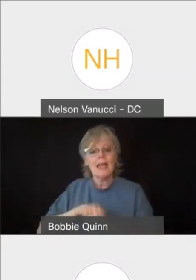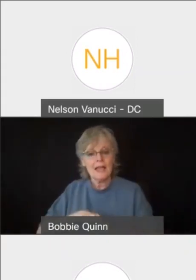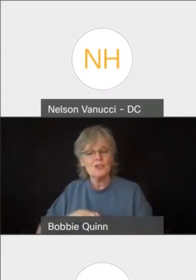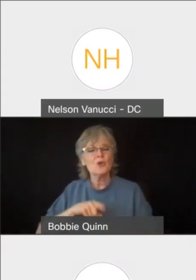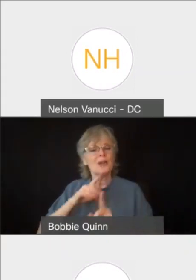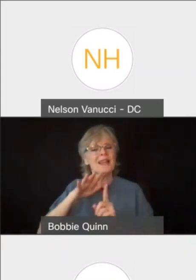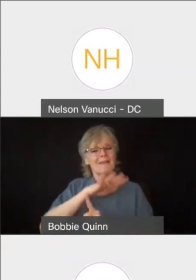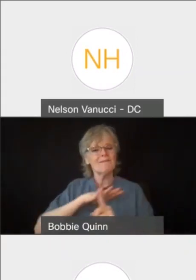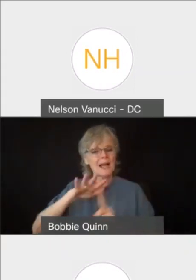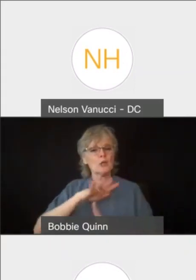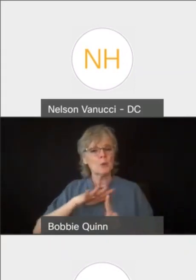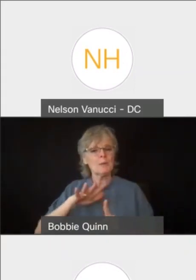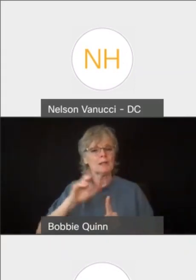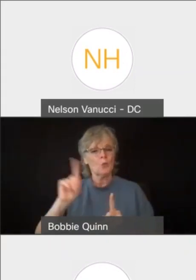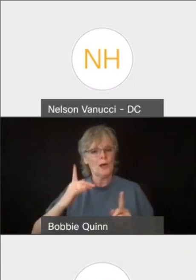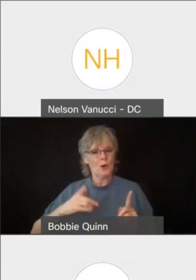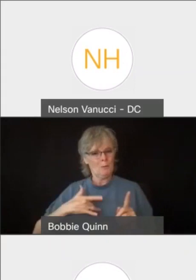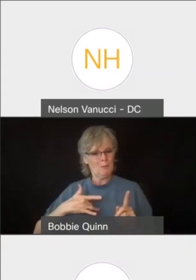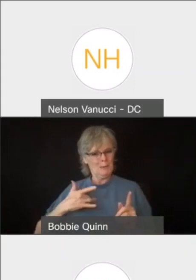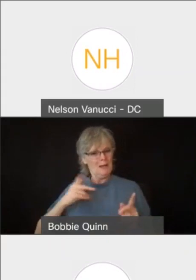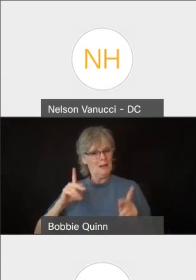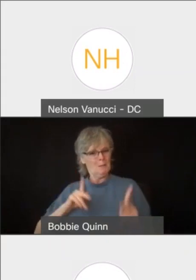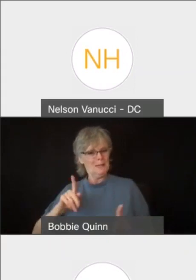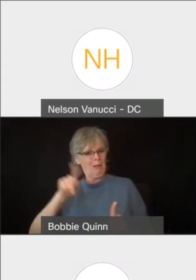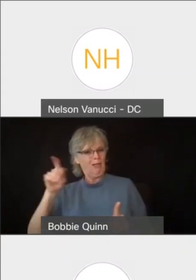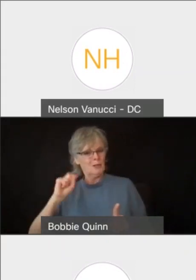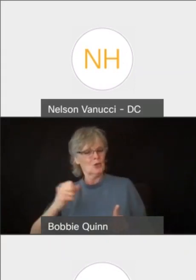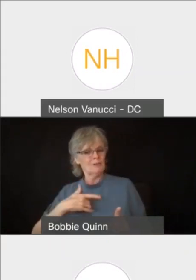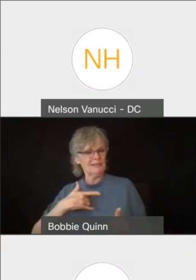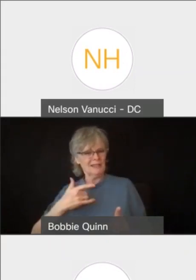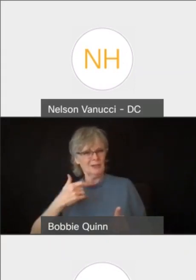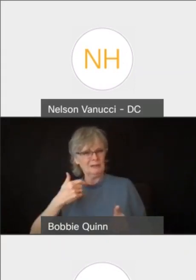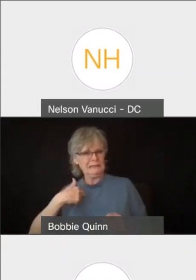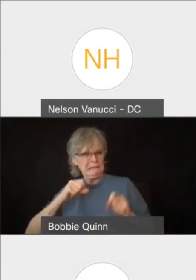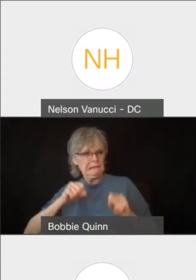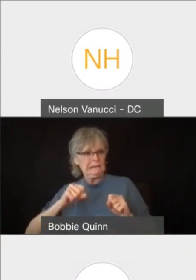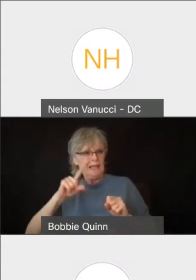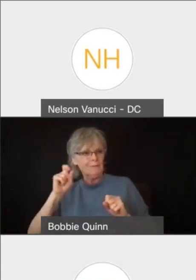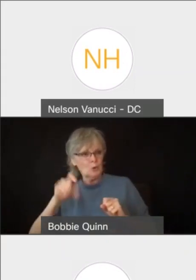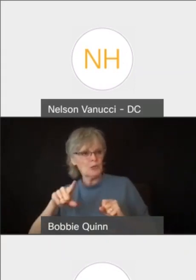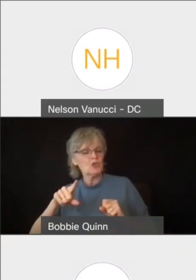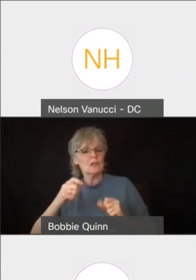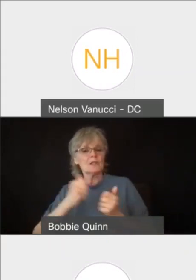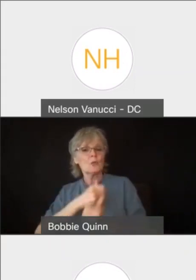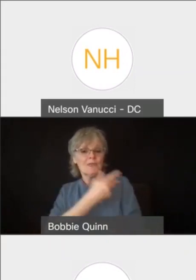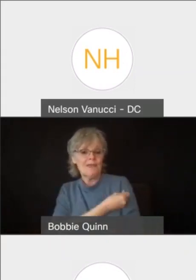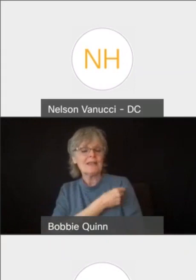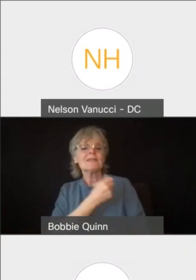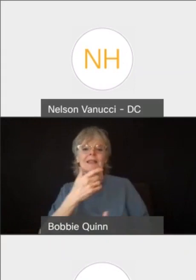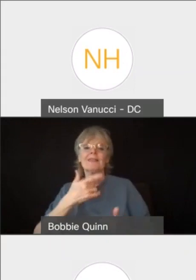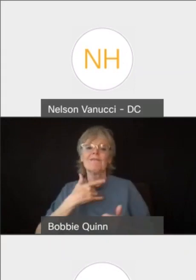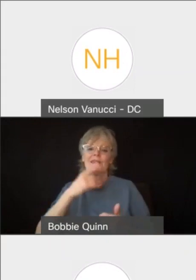where people could ask any questions they have about the vaccine. That seemed to me to be what was